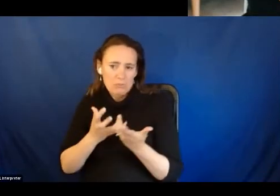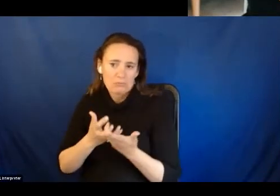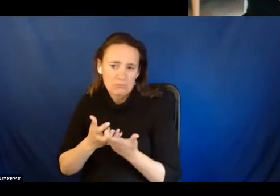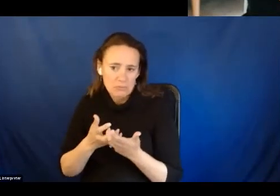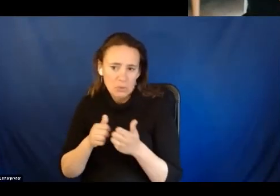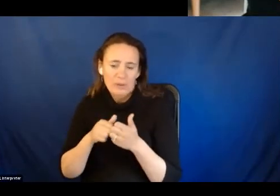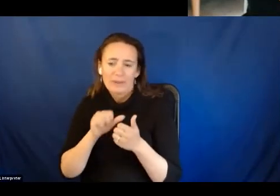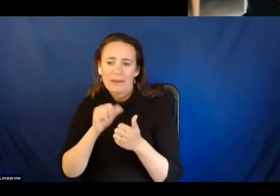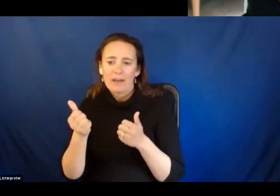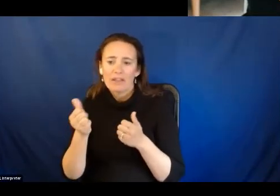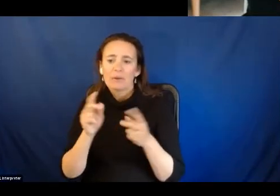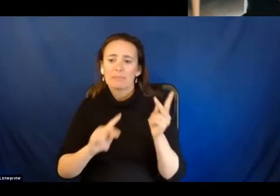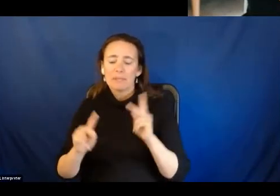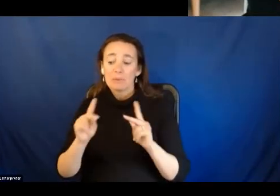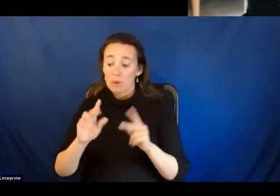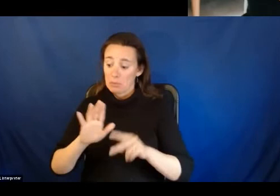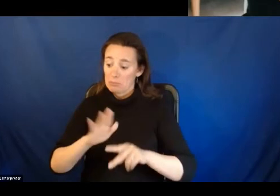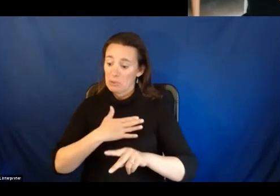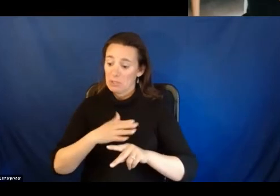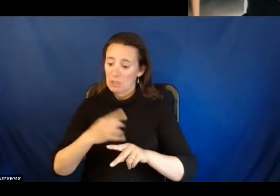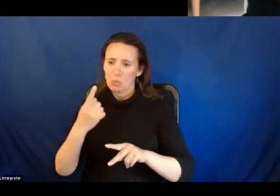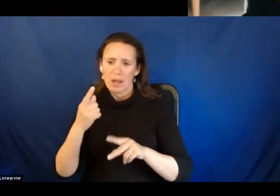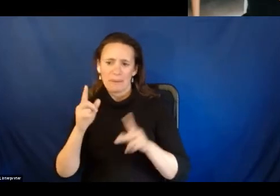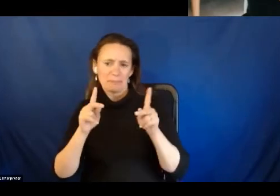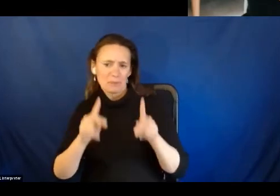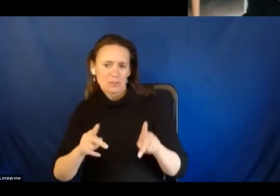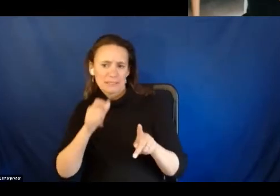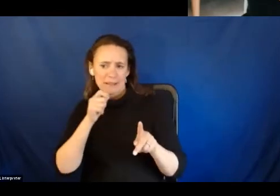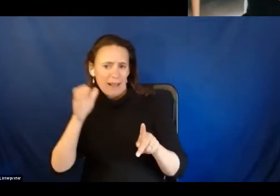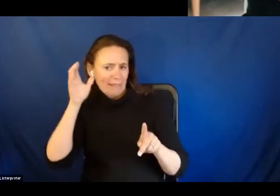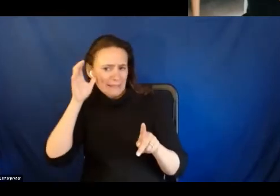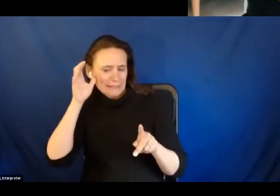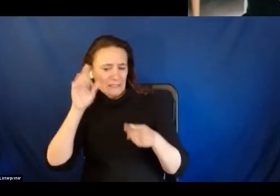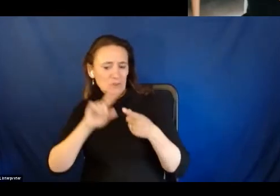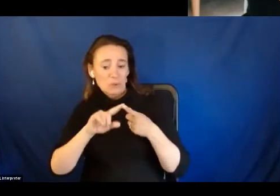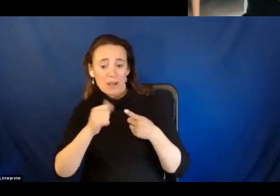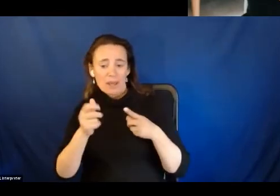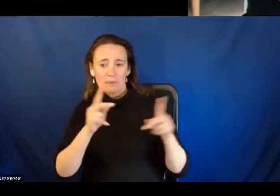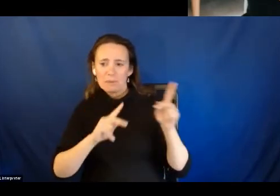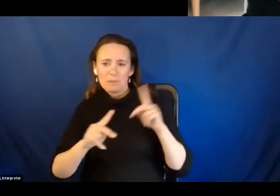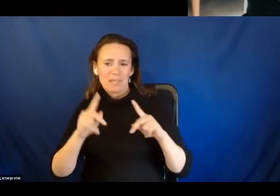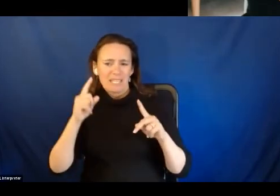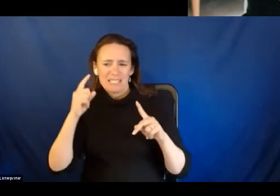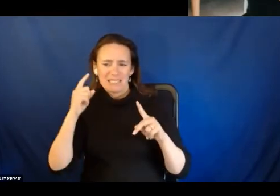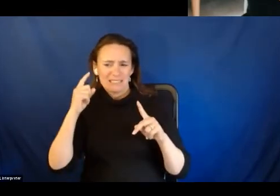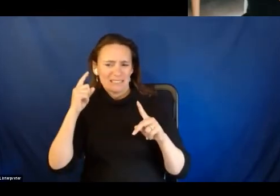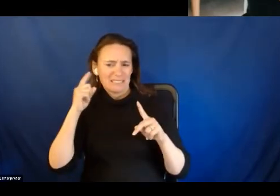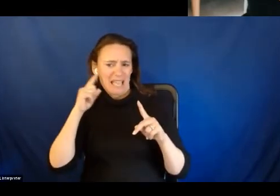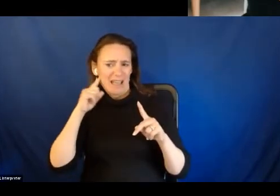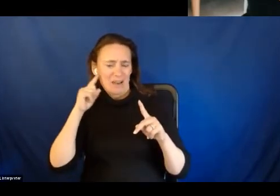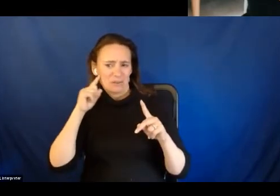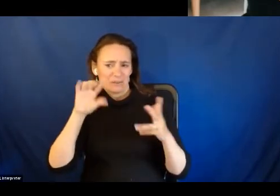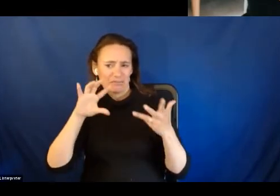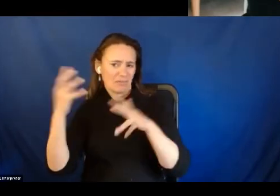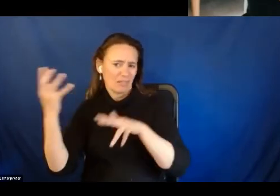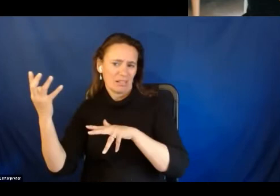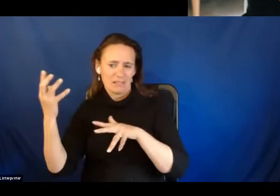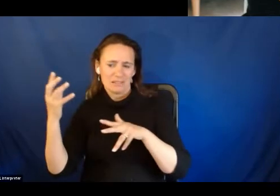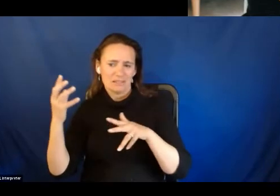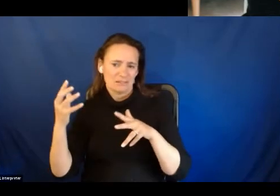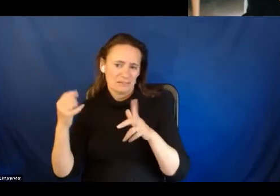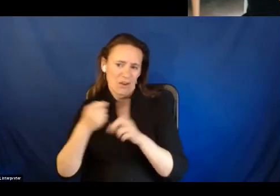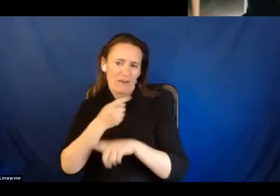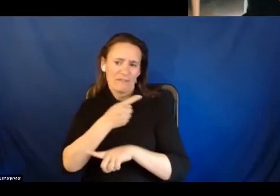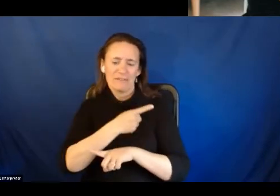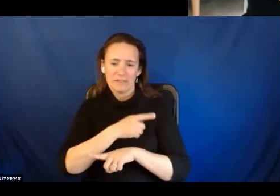if one person is not listening to others, right, then the sound is probably going to be off. We have to make sure that we're together